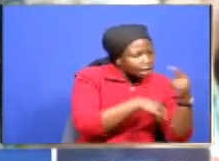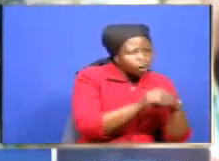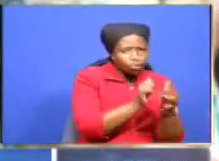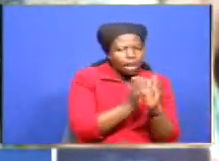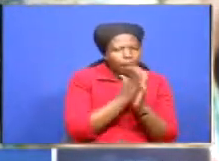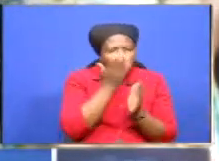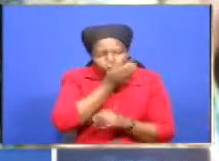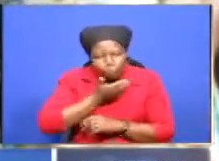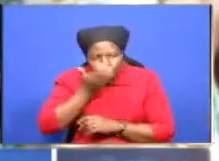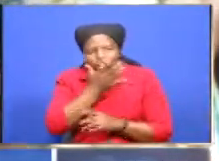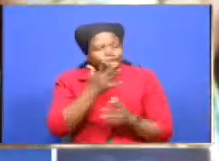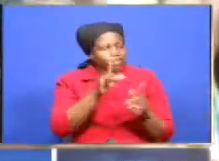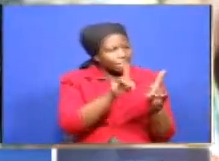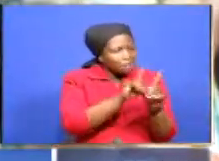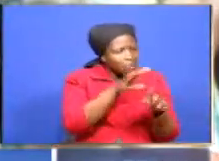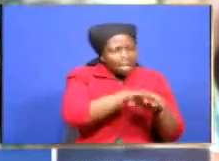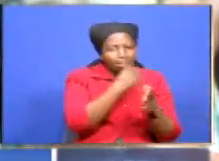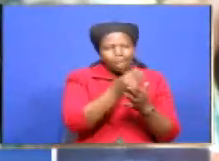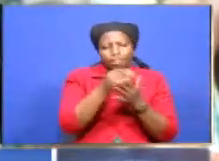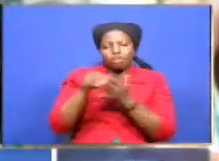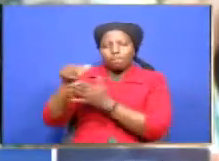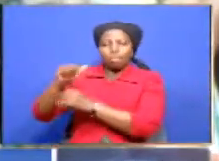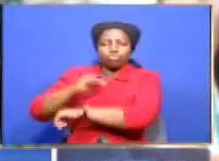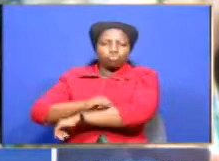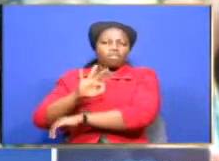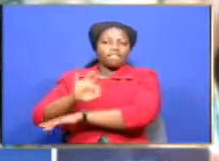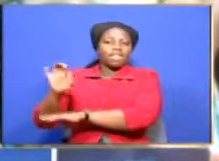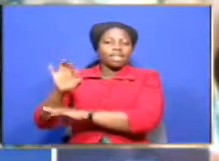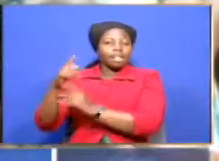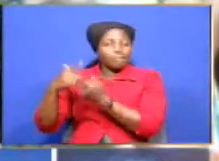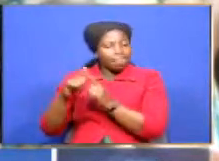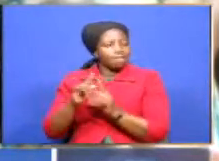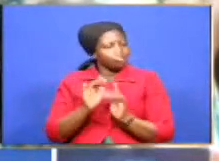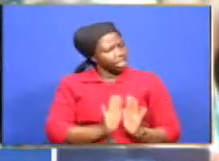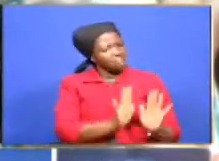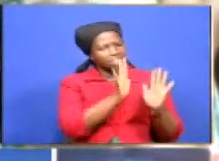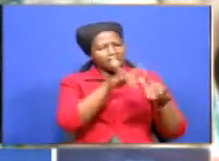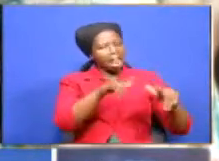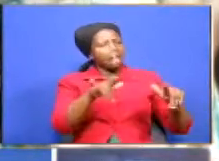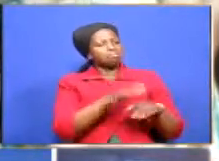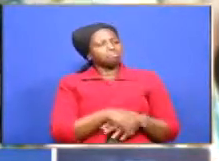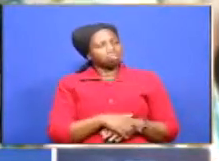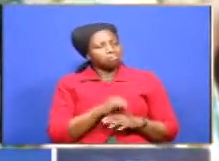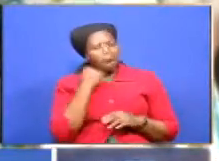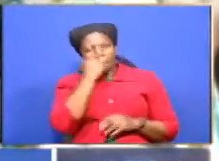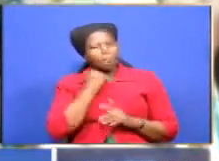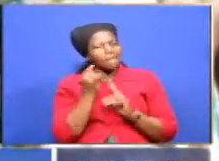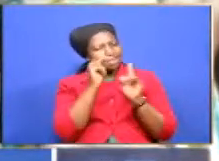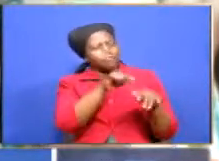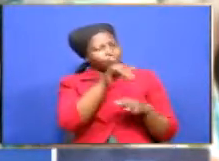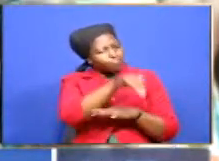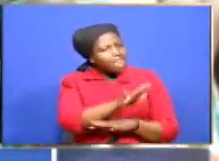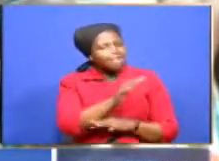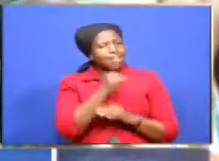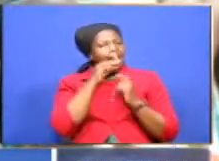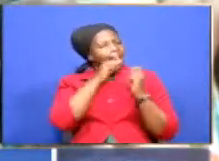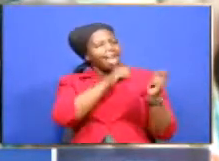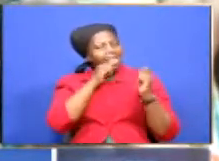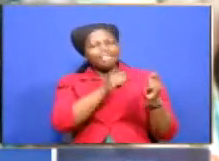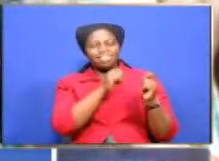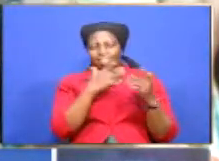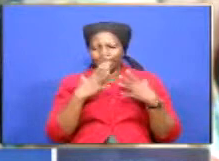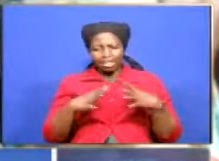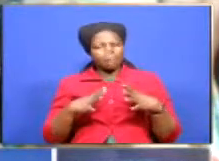wetu school fees. Waliweka hapa mnyasi kakuja ikachukua ikapanda miwa. Miwa hii wa mama wetu wake wetu wakipita hapa